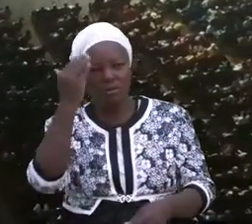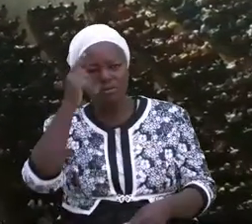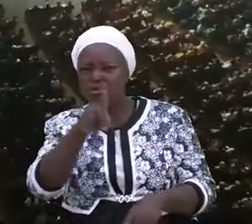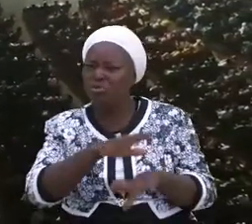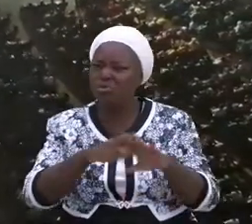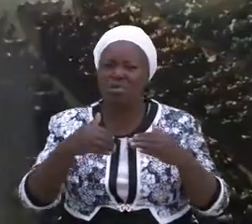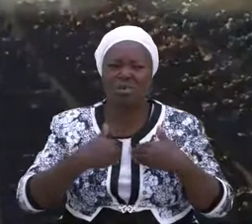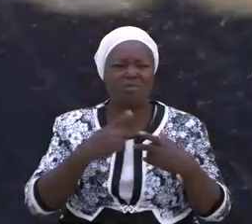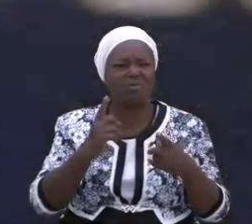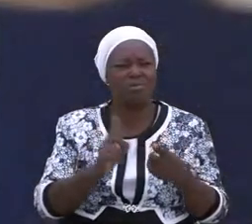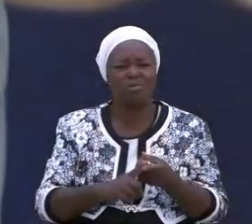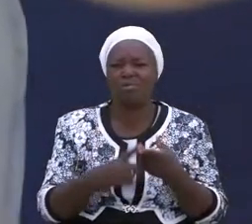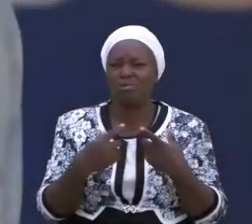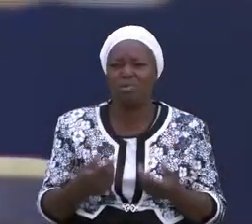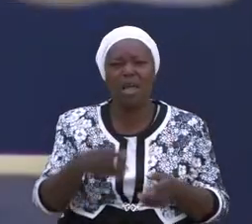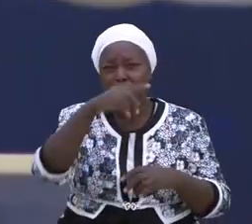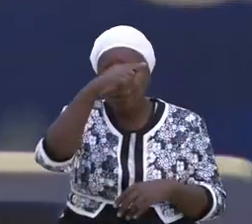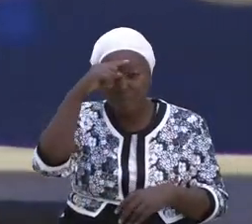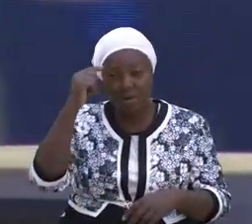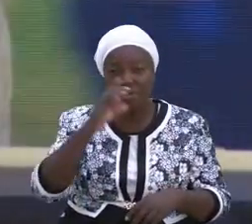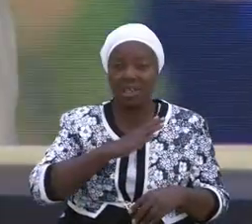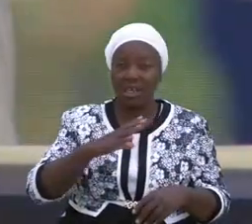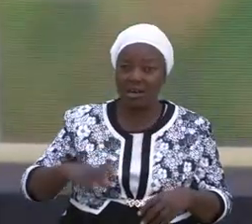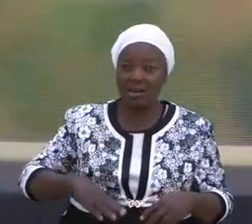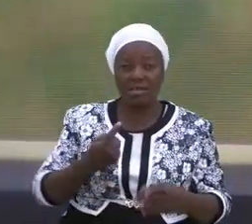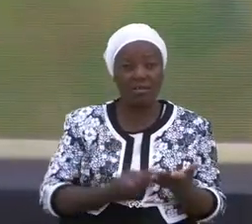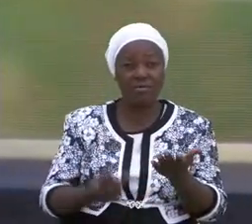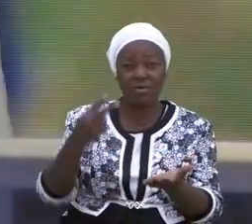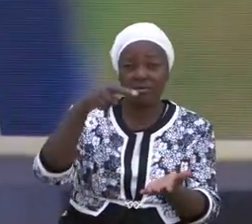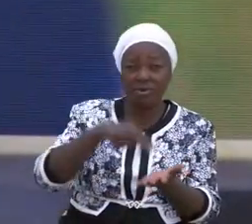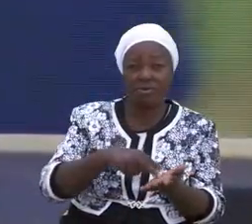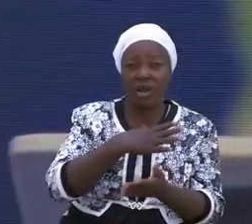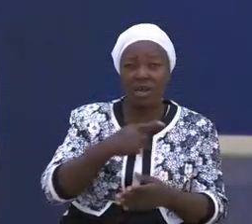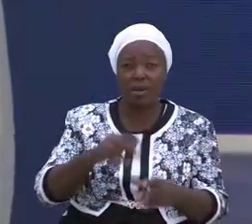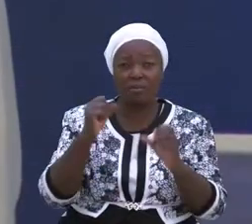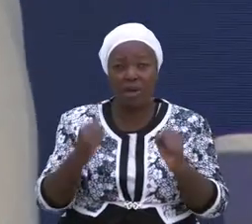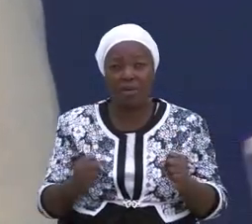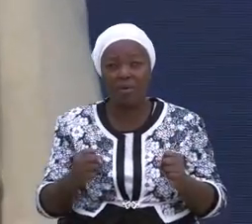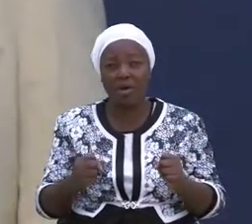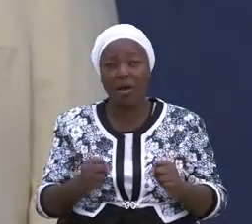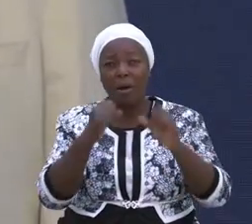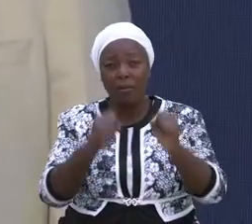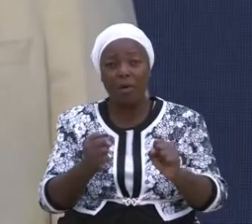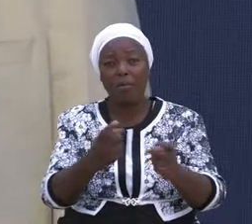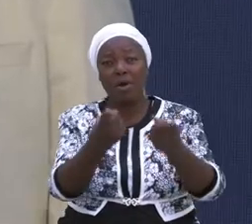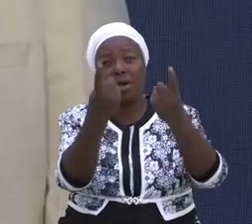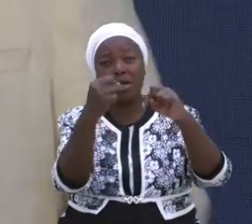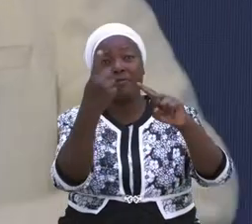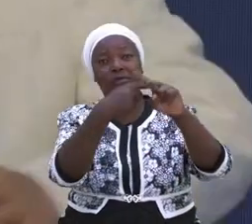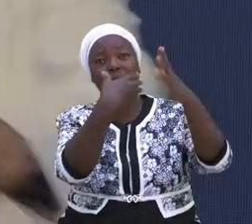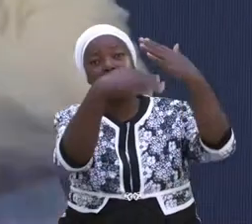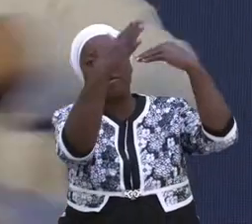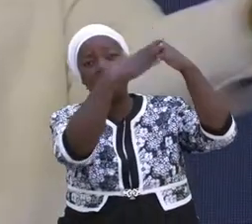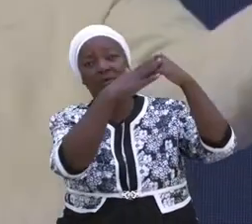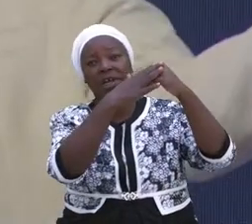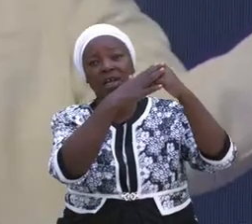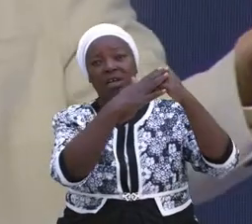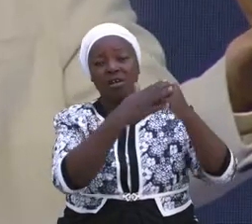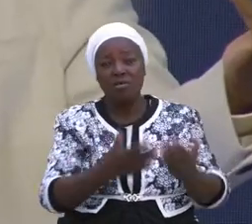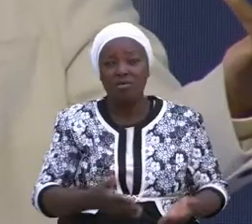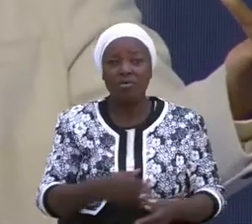Because Christ, the resurrection and the power, power came from heaven,